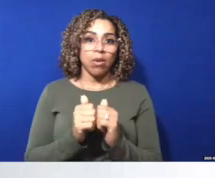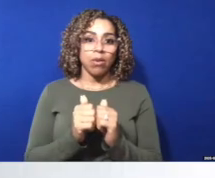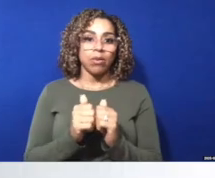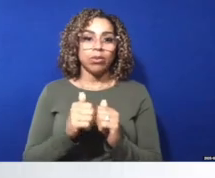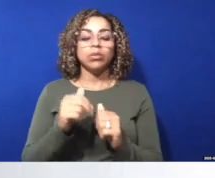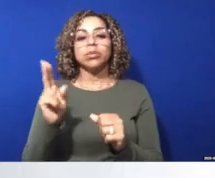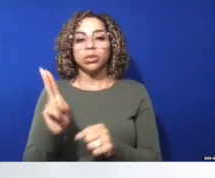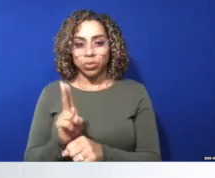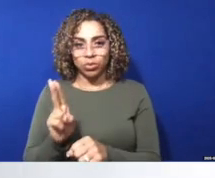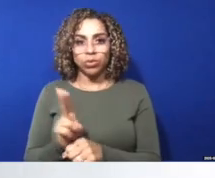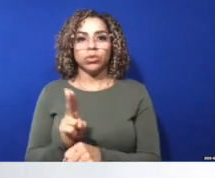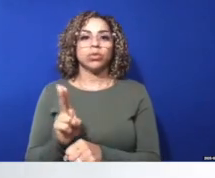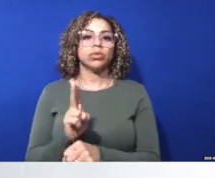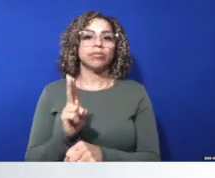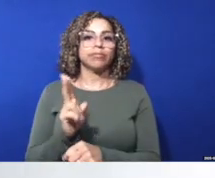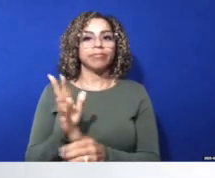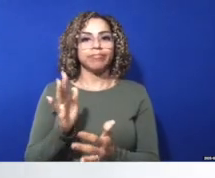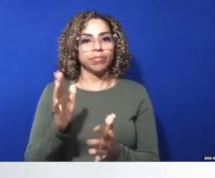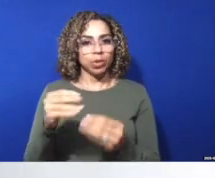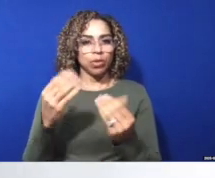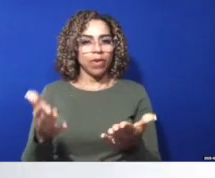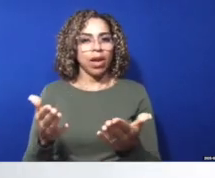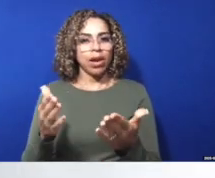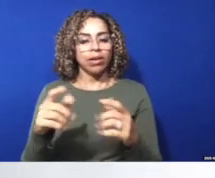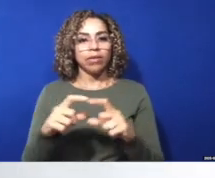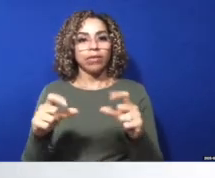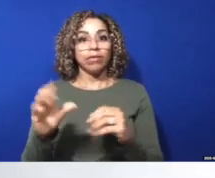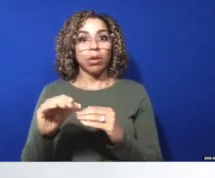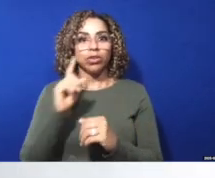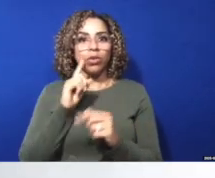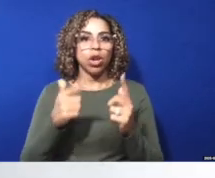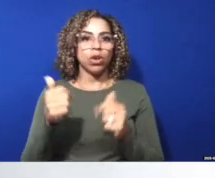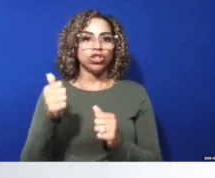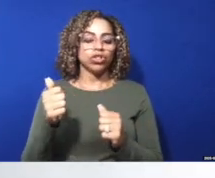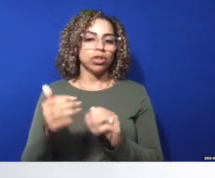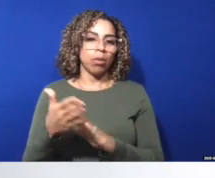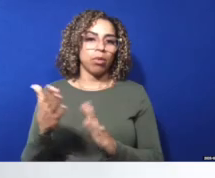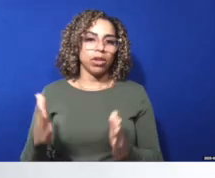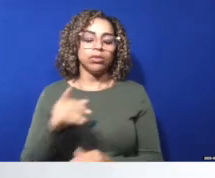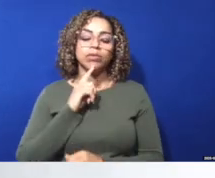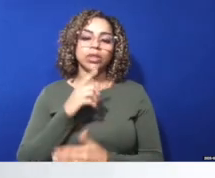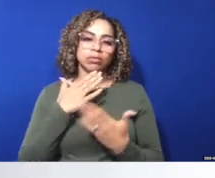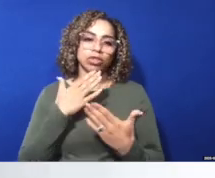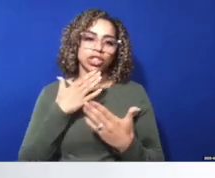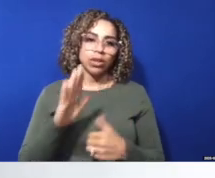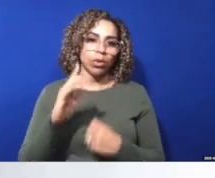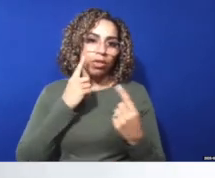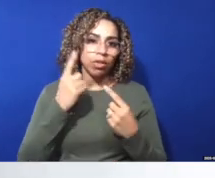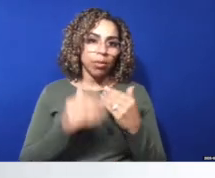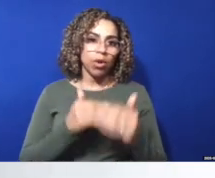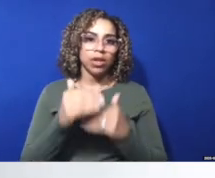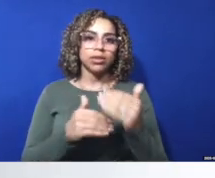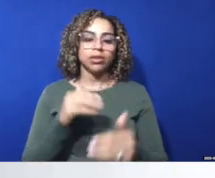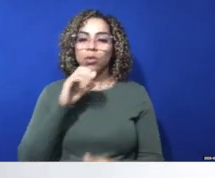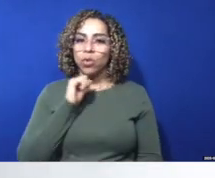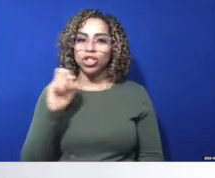use to provide vouchers for larger operators. So we really do appreciate your thought process on that, and Orange